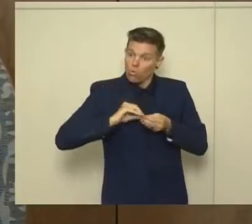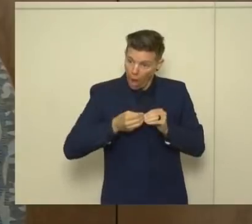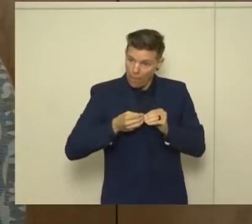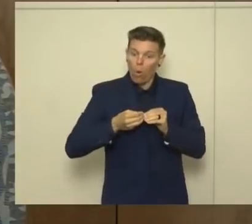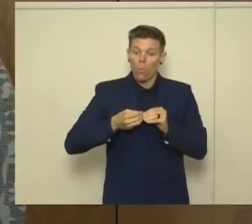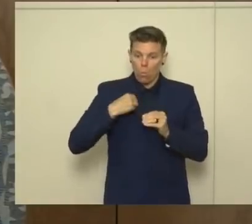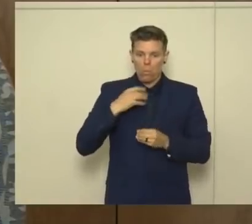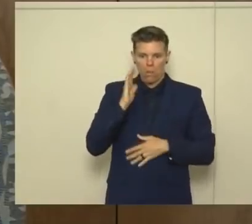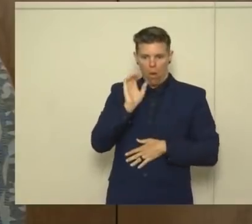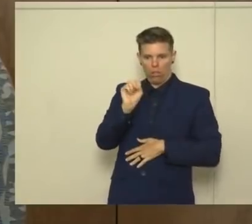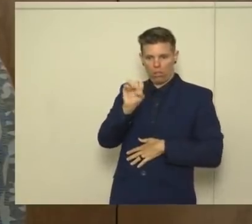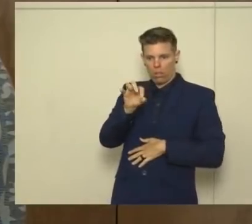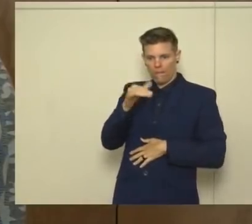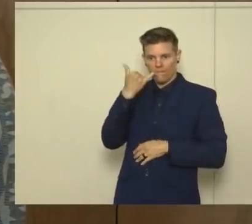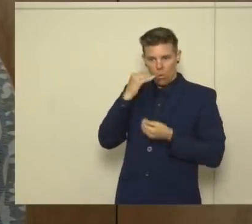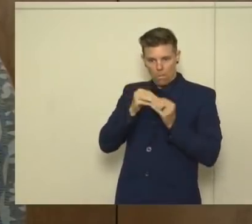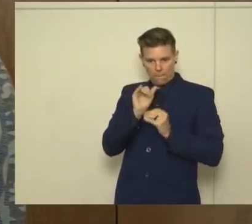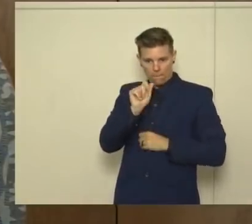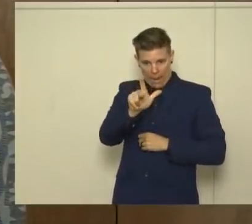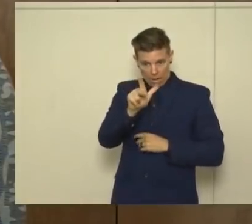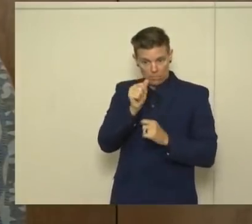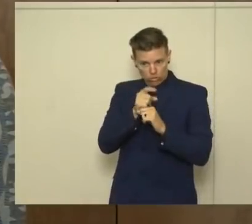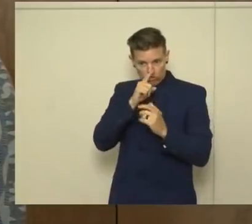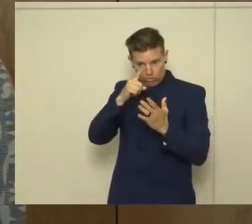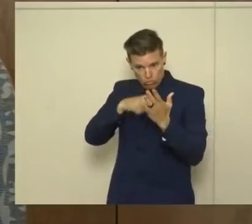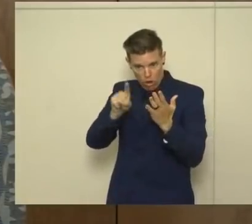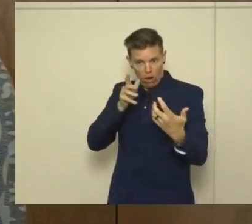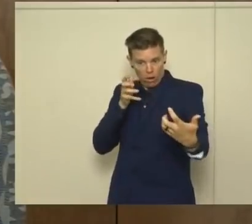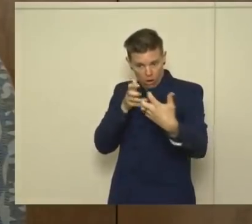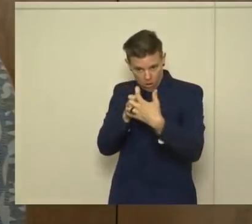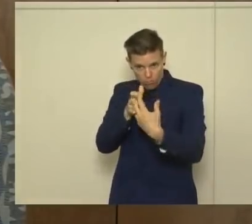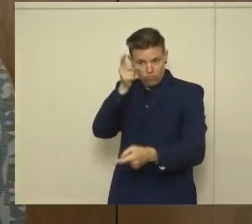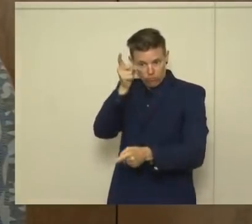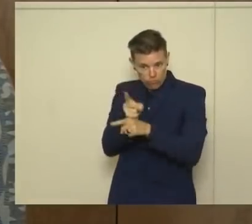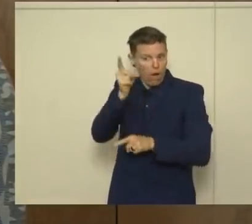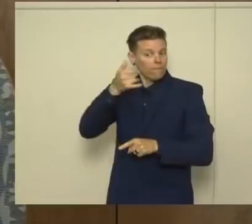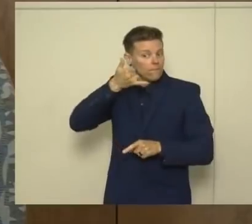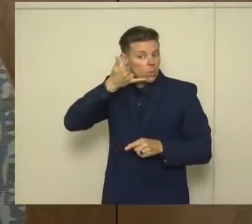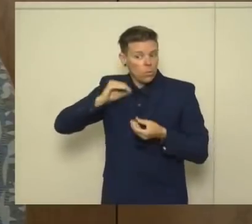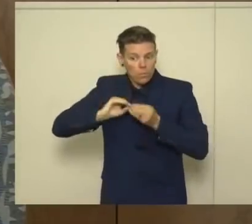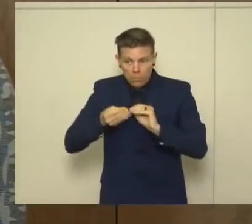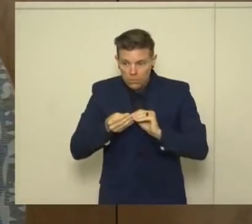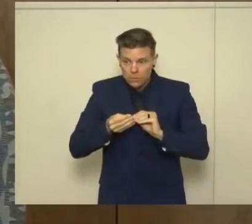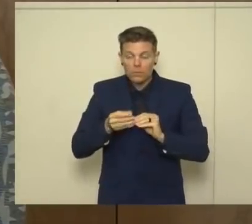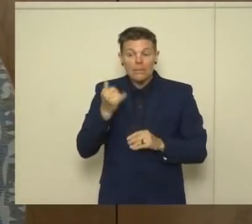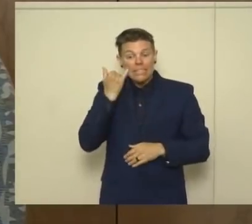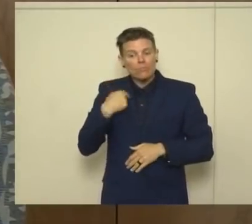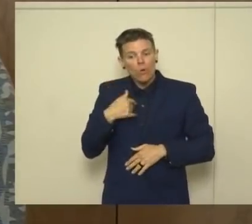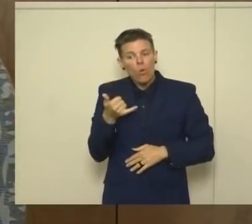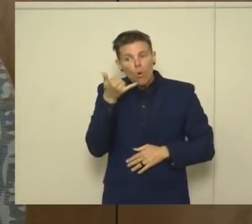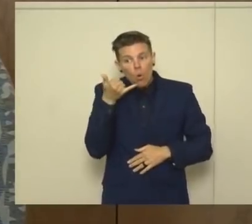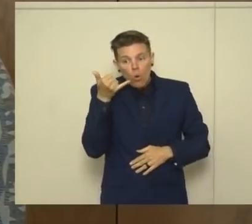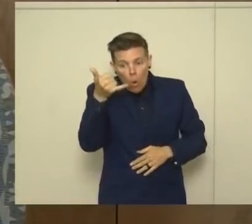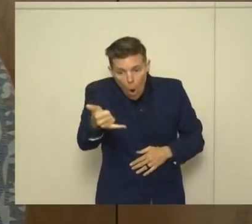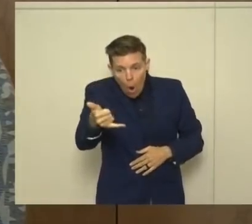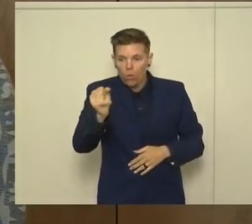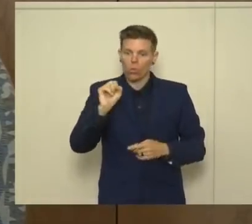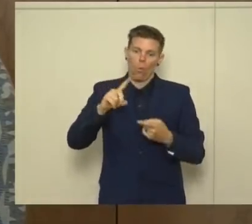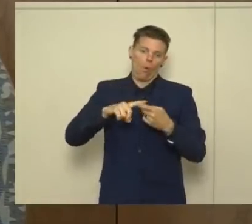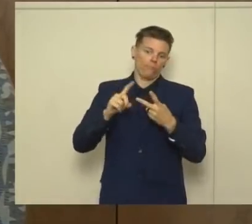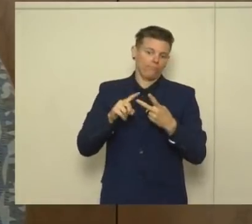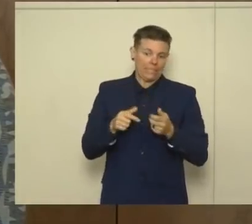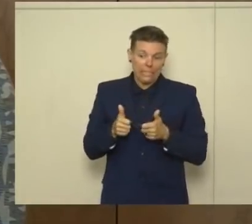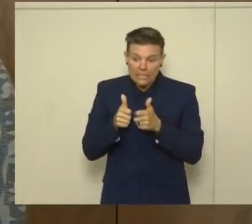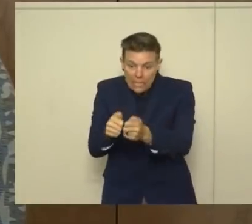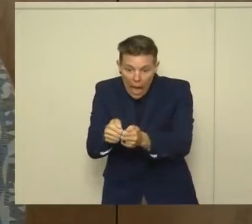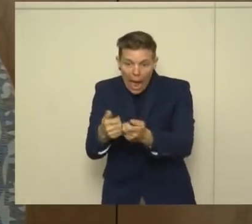you're giving information when we do a swab. When we call you, and we do, we text, we call, we have any